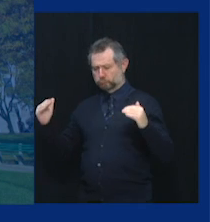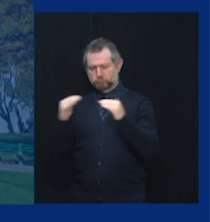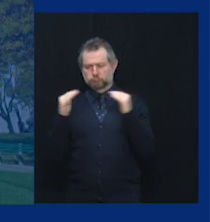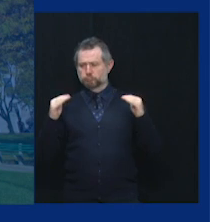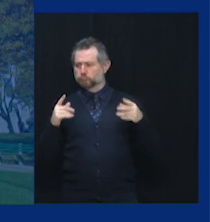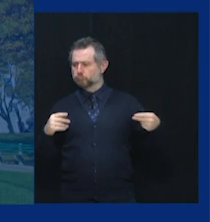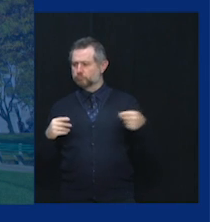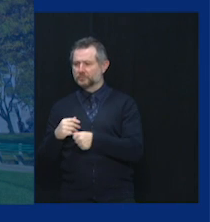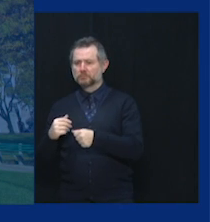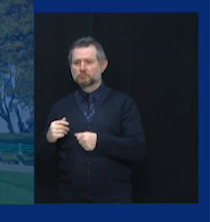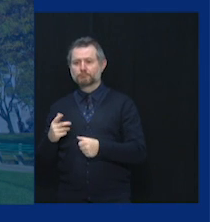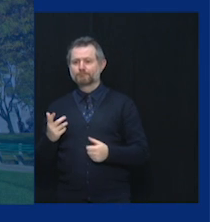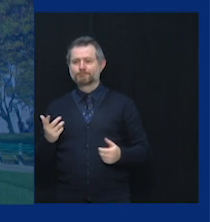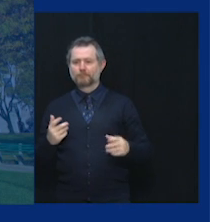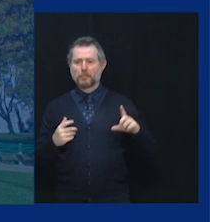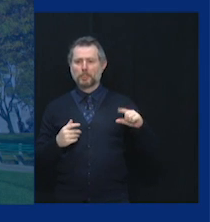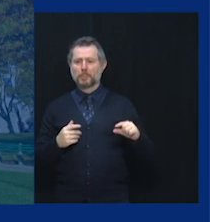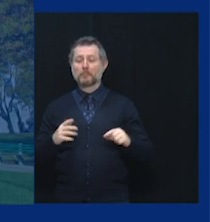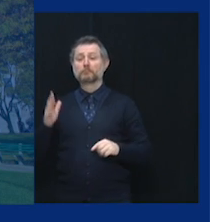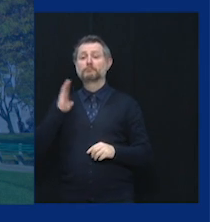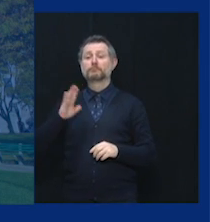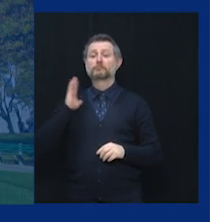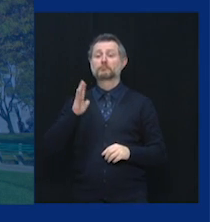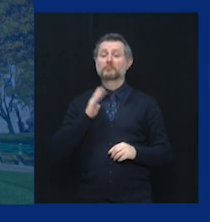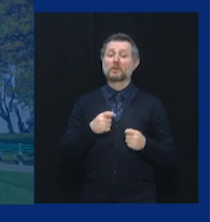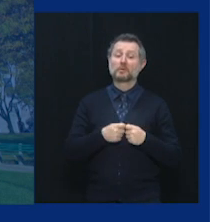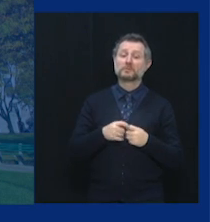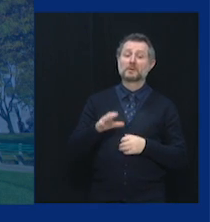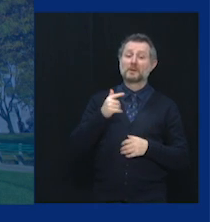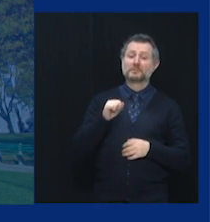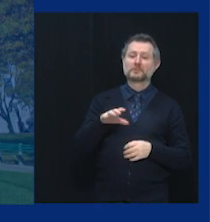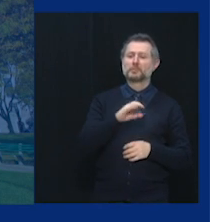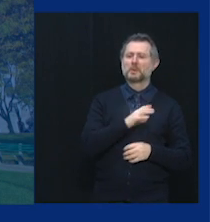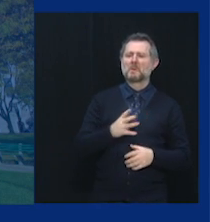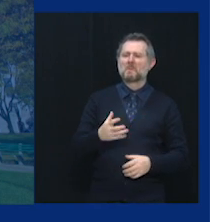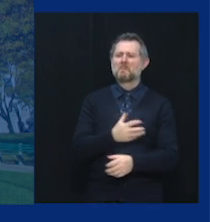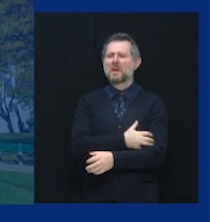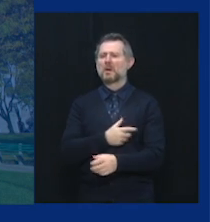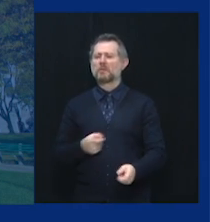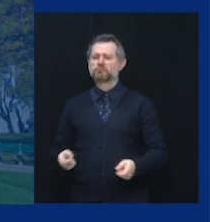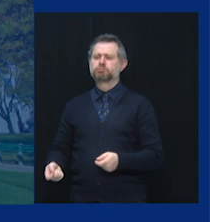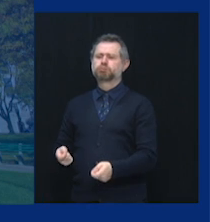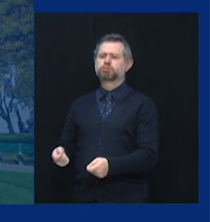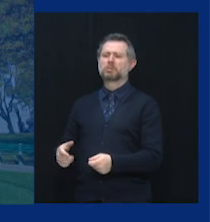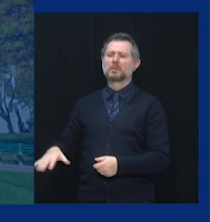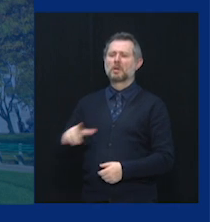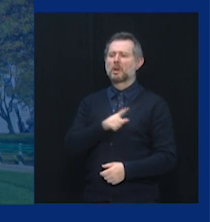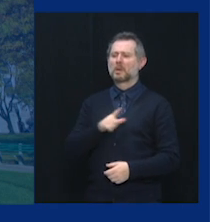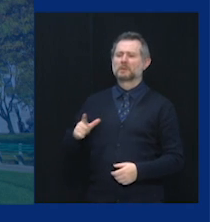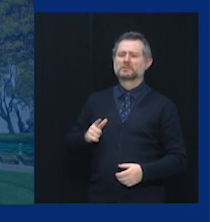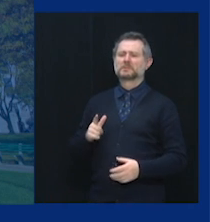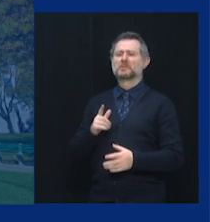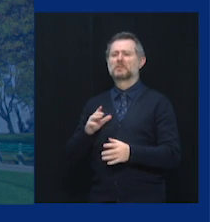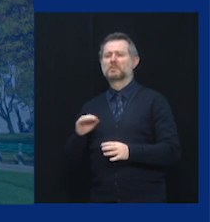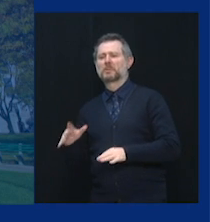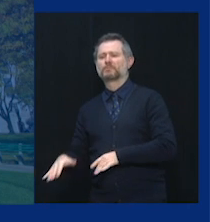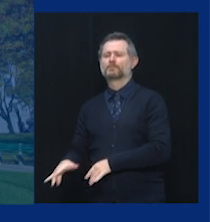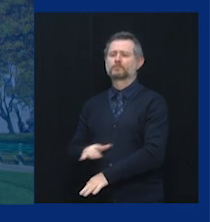But at one time, the utilities were very powerful, and they were powerful with the legislature, and the law protects